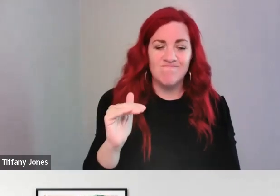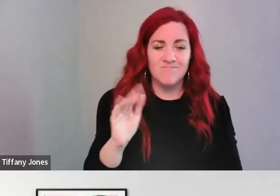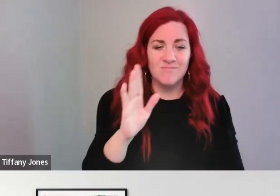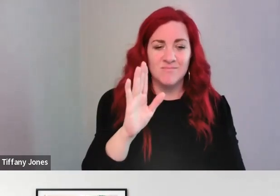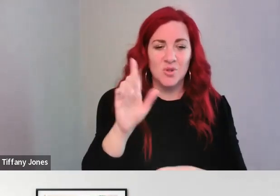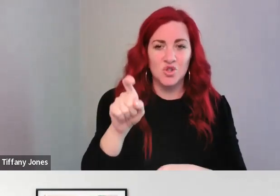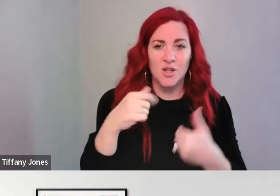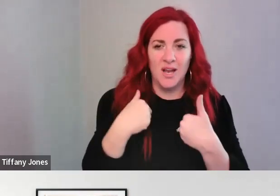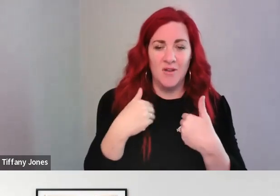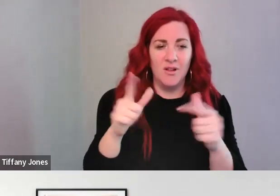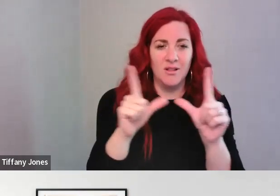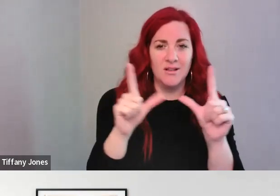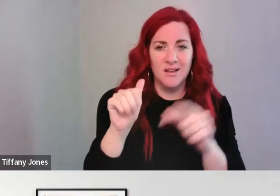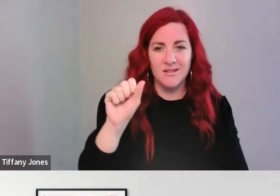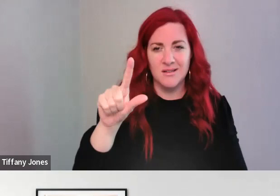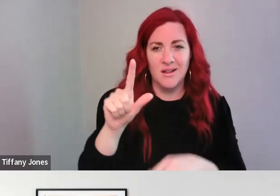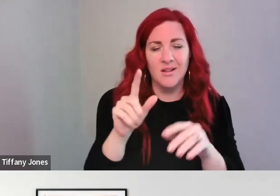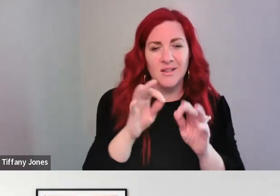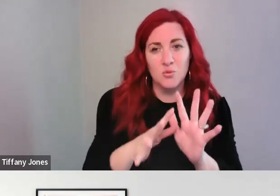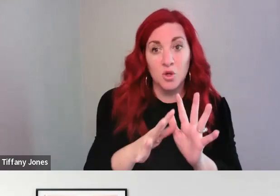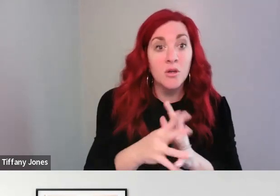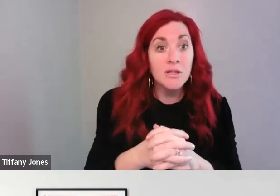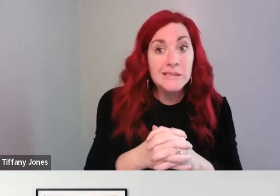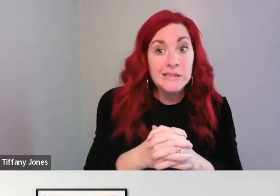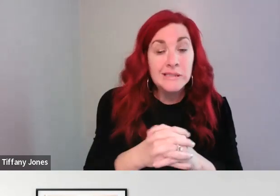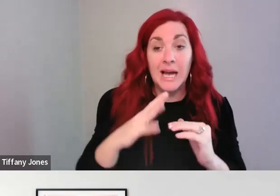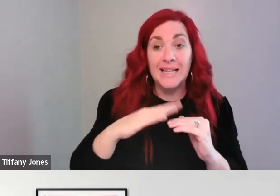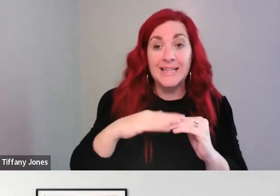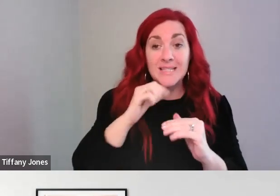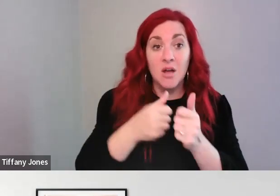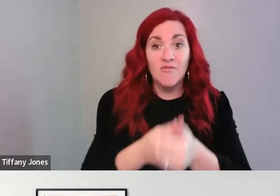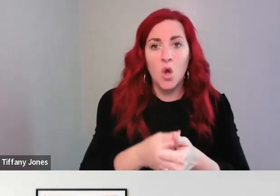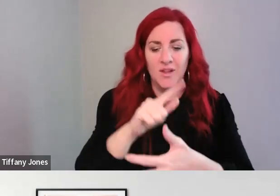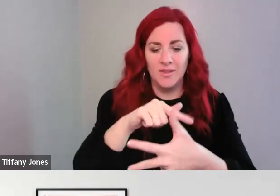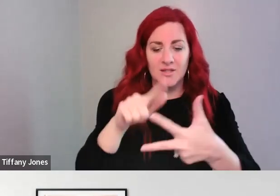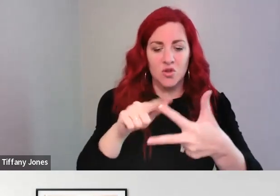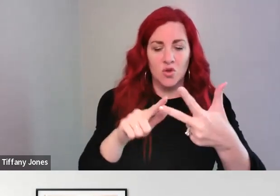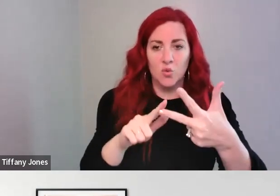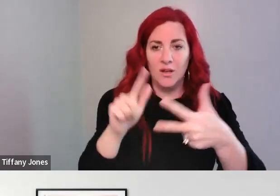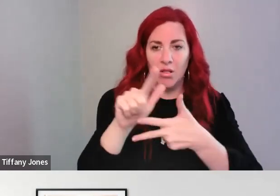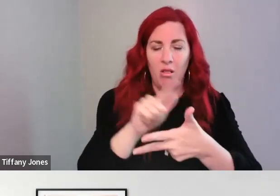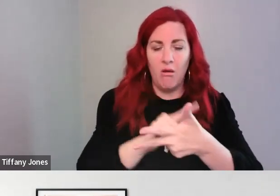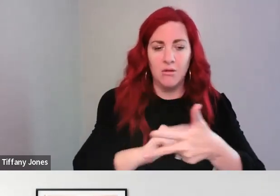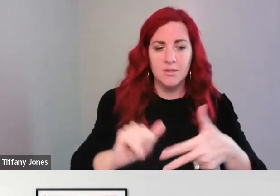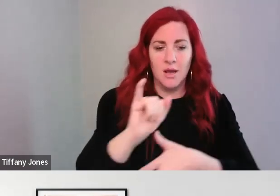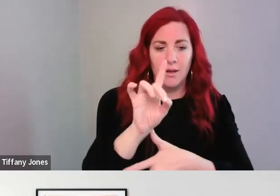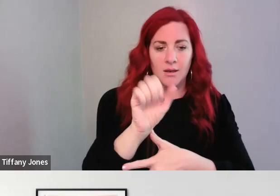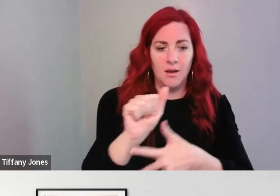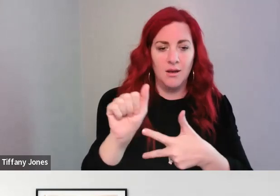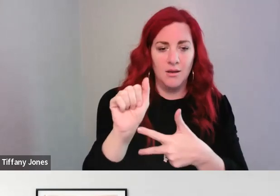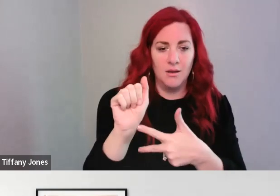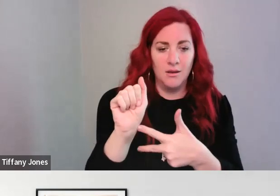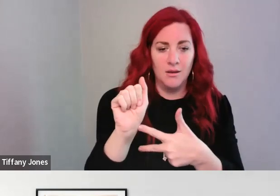licensed ASL interpreter. At least not under those three laws, IDEA, ADA, and 504.